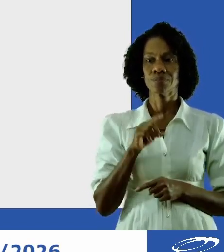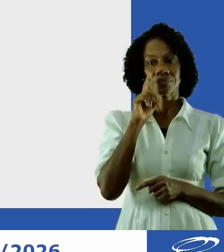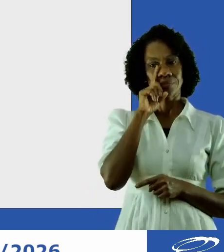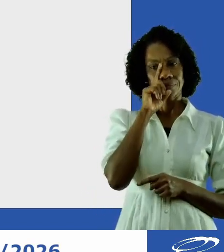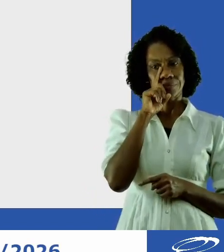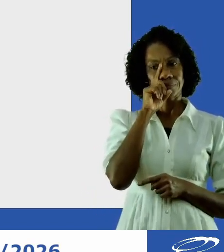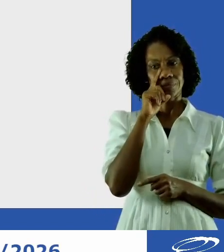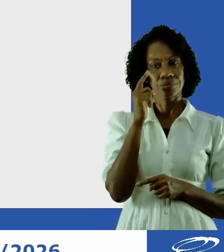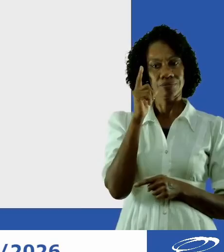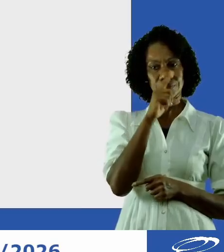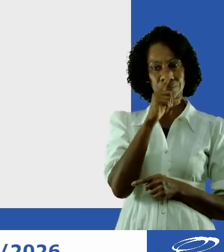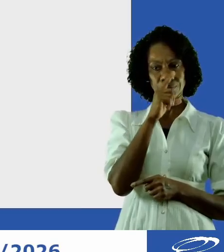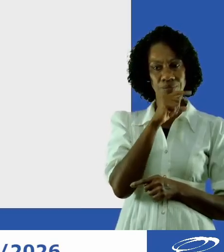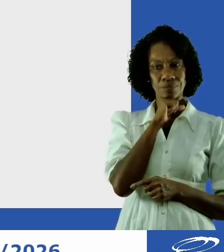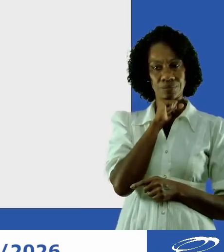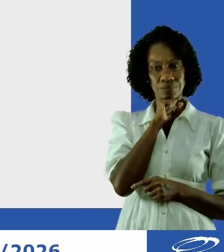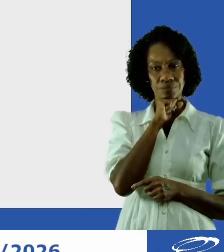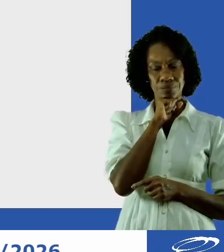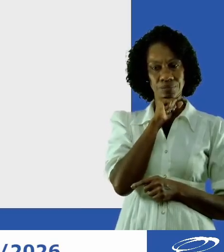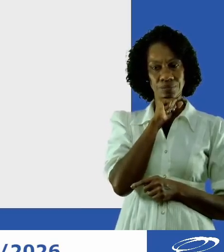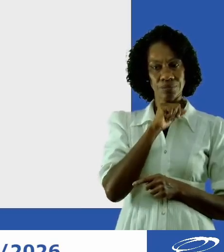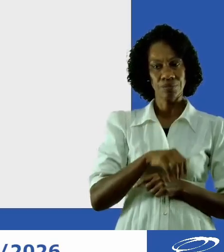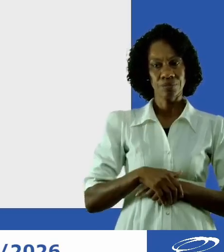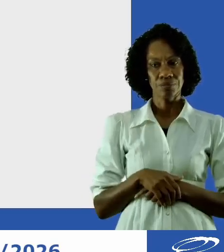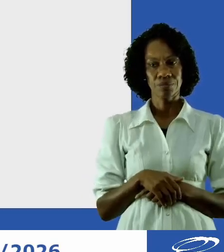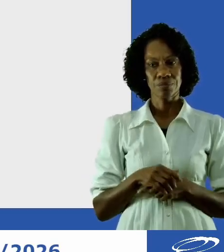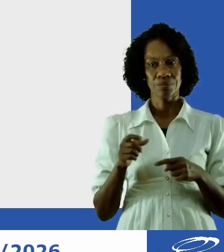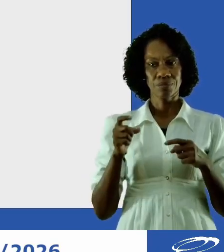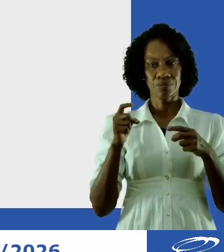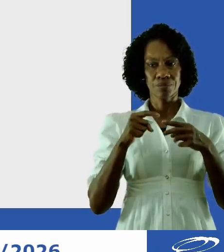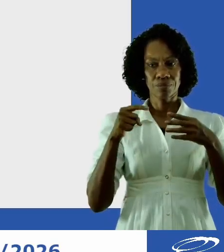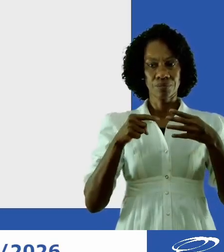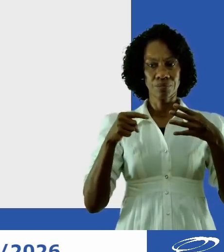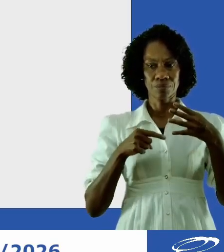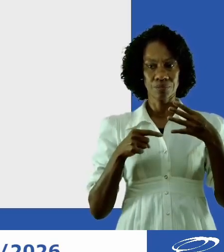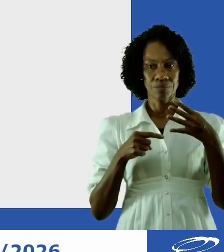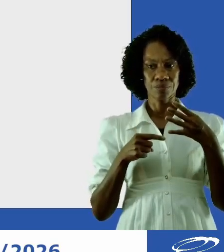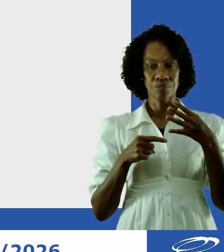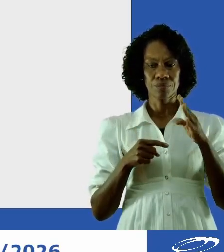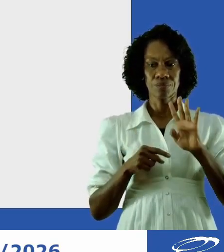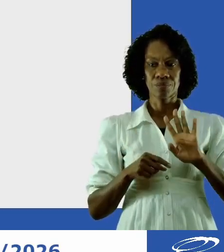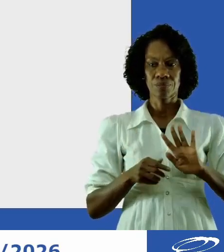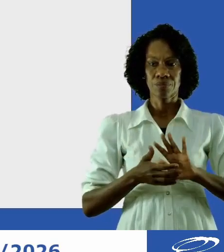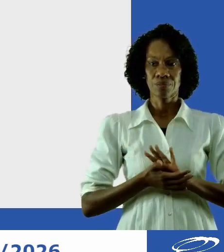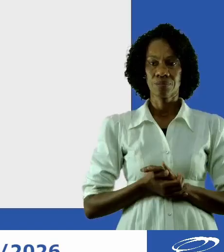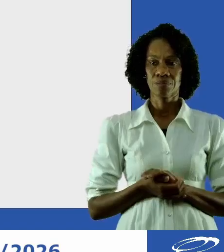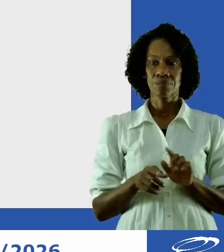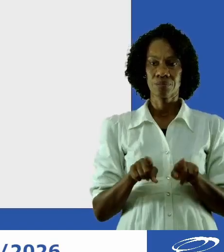with prosthetic joint infection. We have a first group of low risk patients treated with exchange